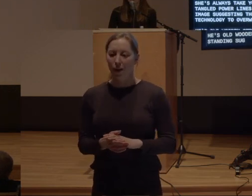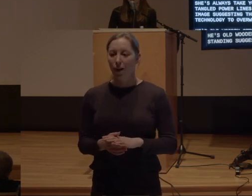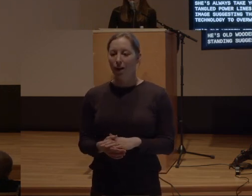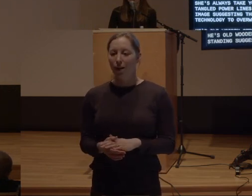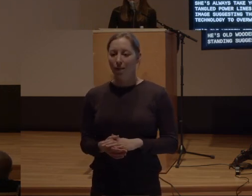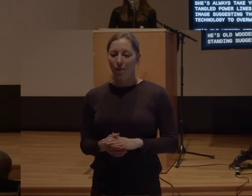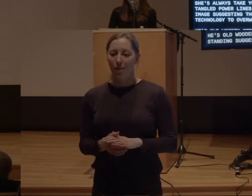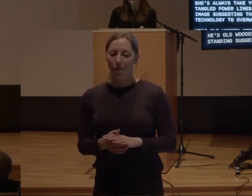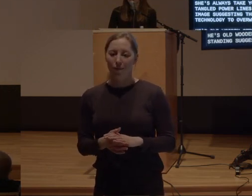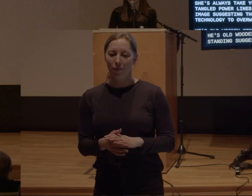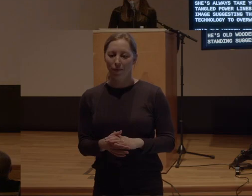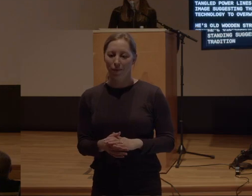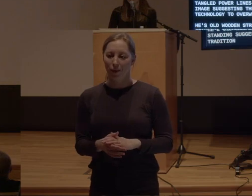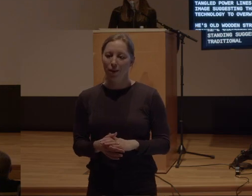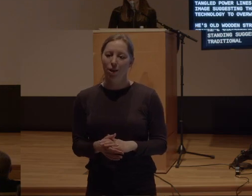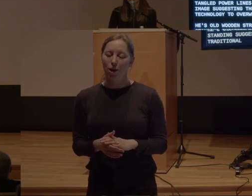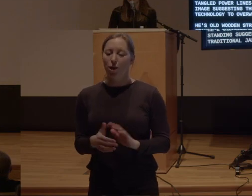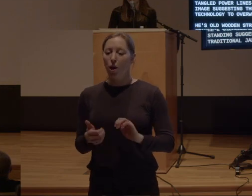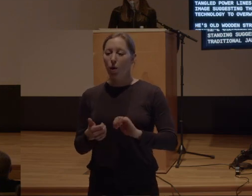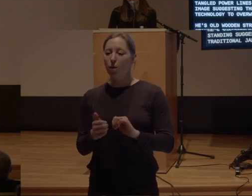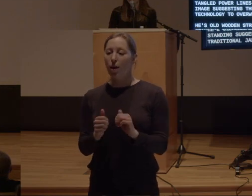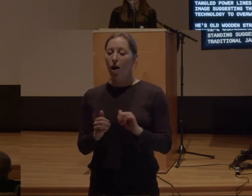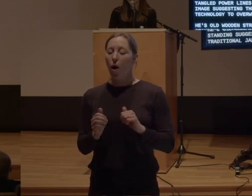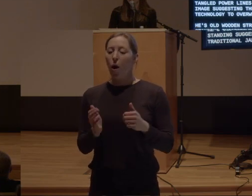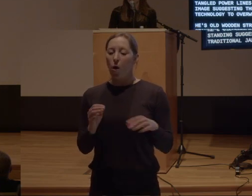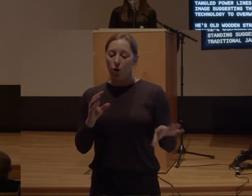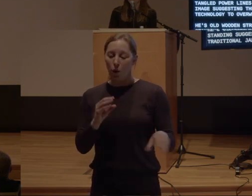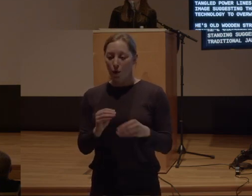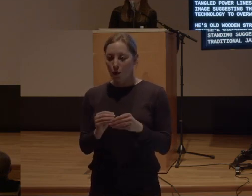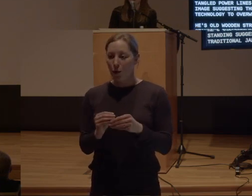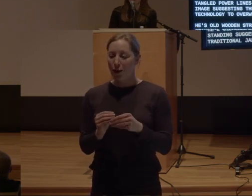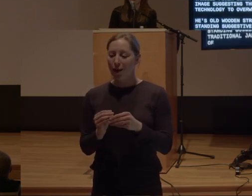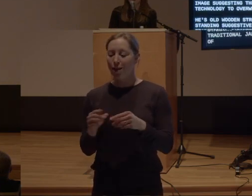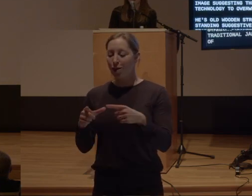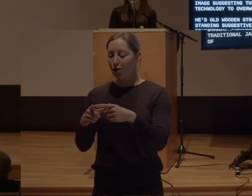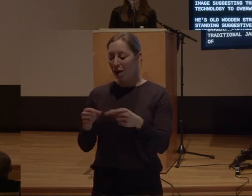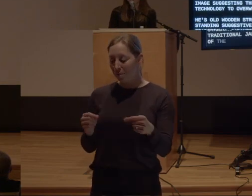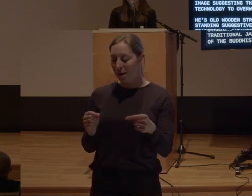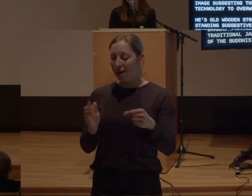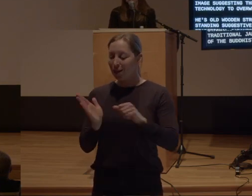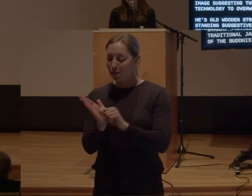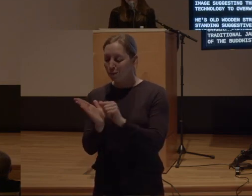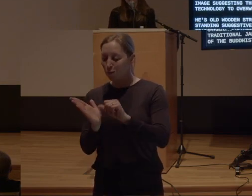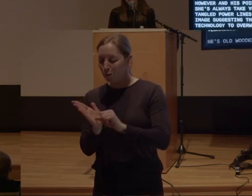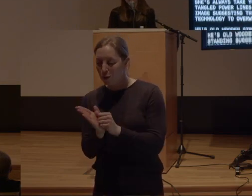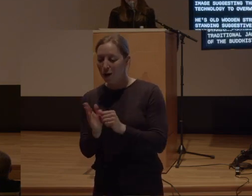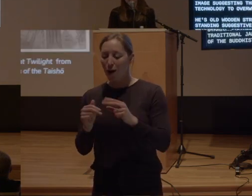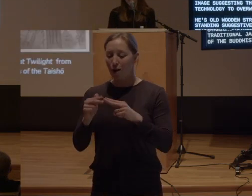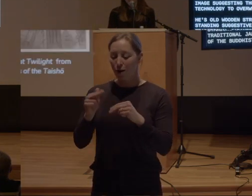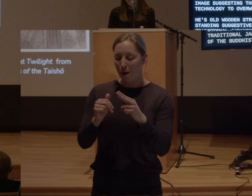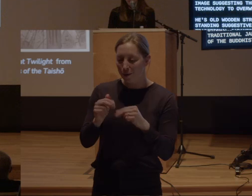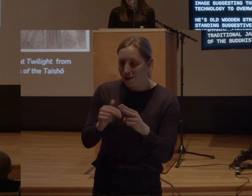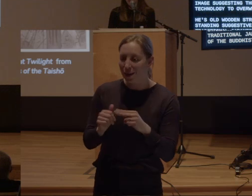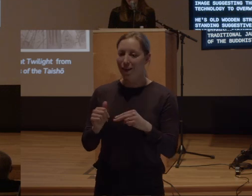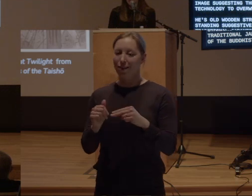both the merit of traditional Japanese carpentry and the endurance of the Buddhist faith.